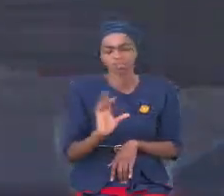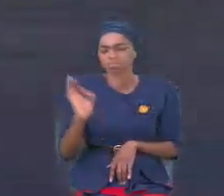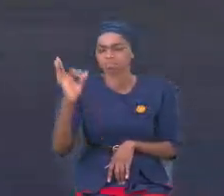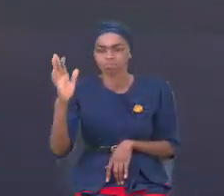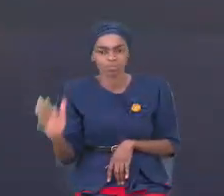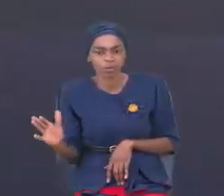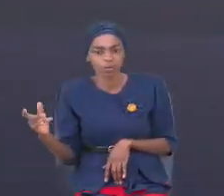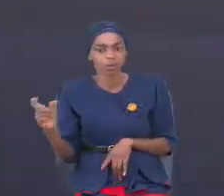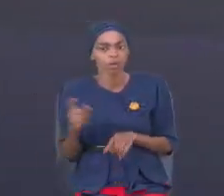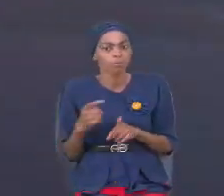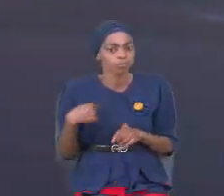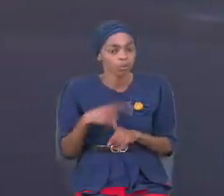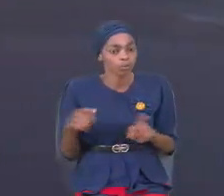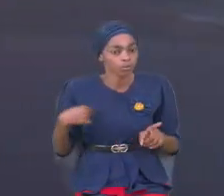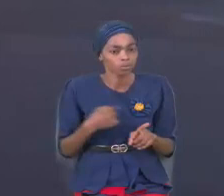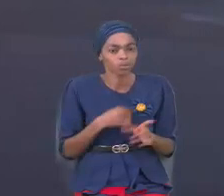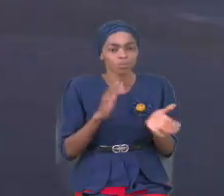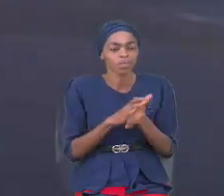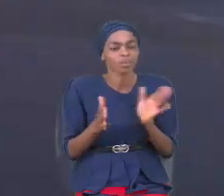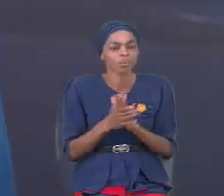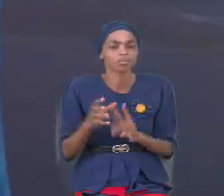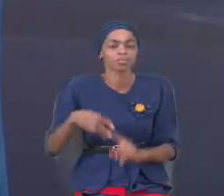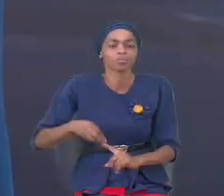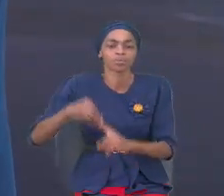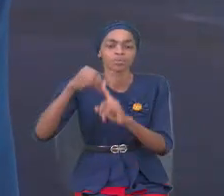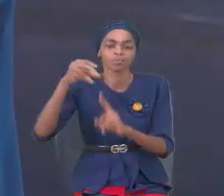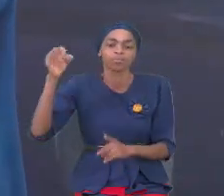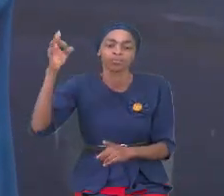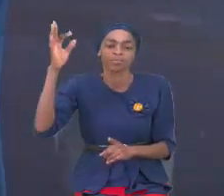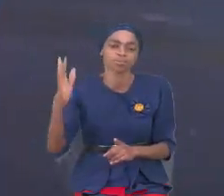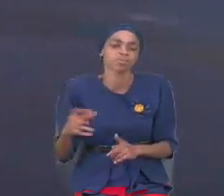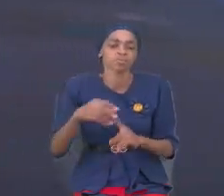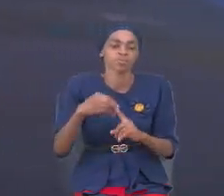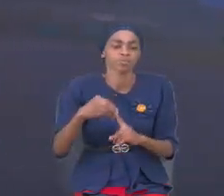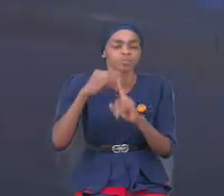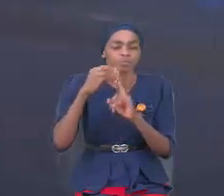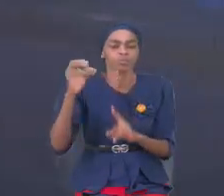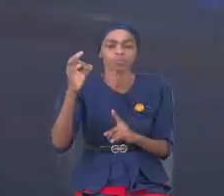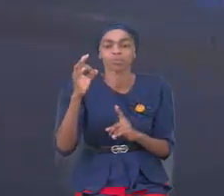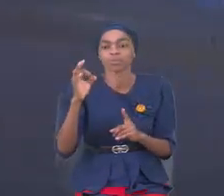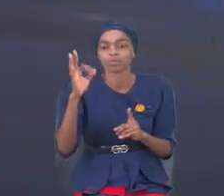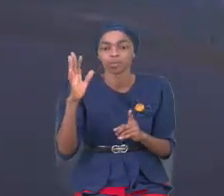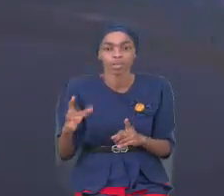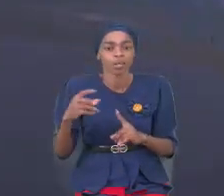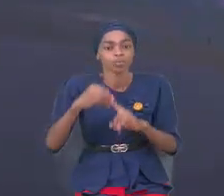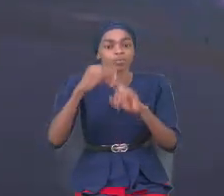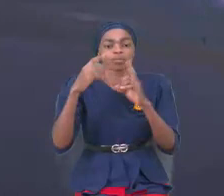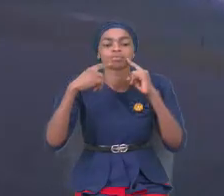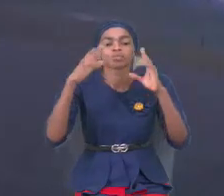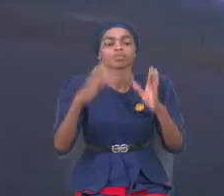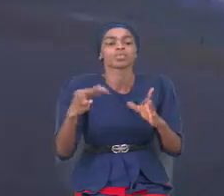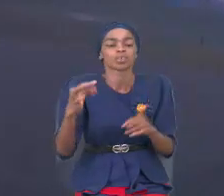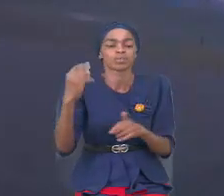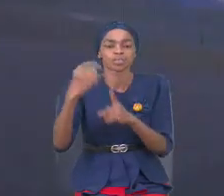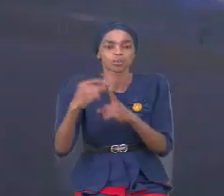people, peculiar pastors, peculiar preachers, peculiar proclaimers of the word, zealous of good works.